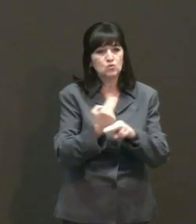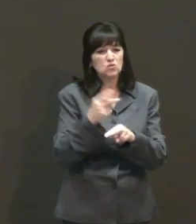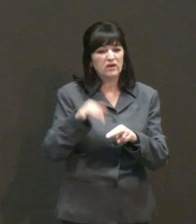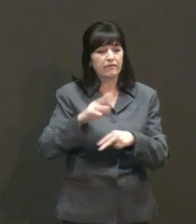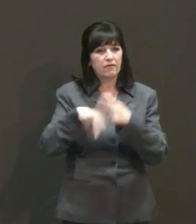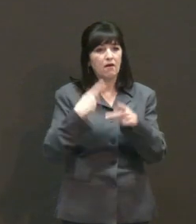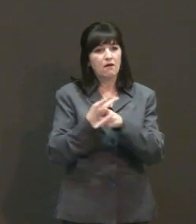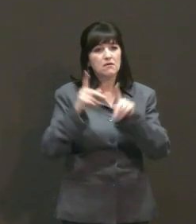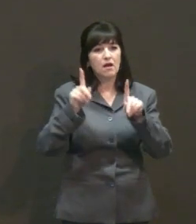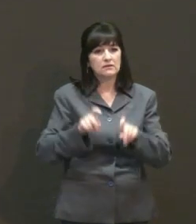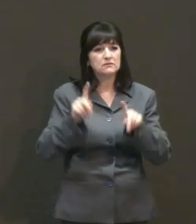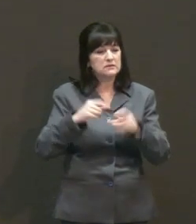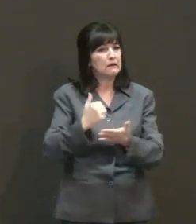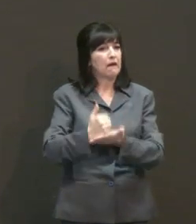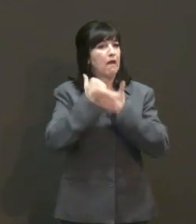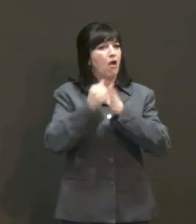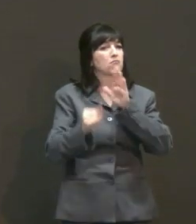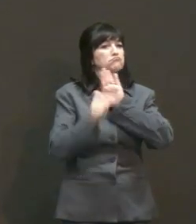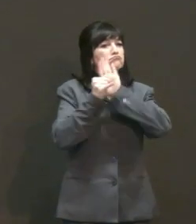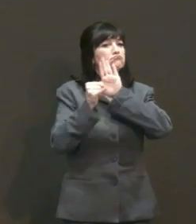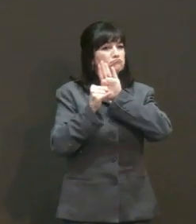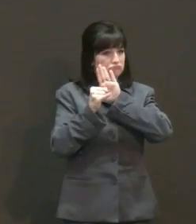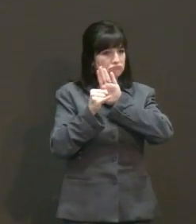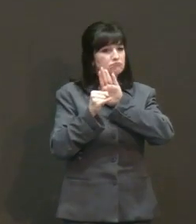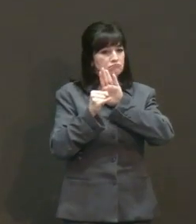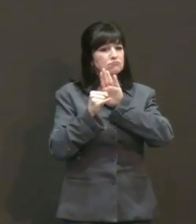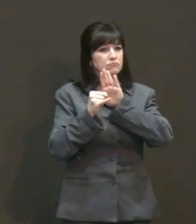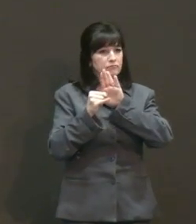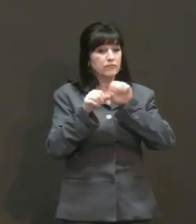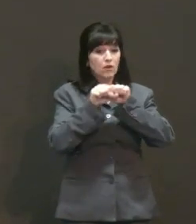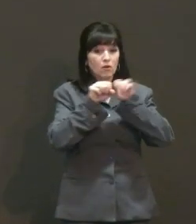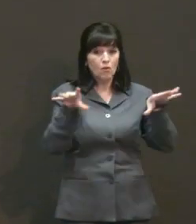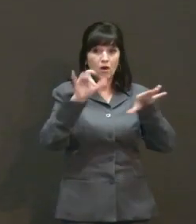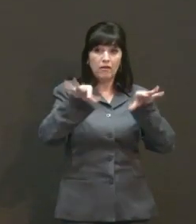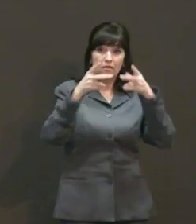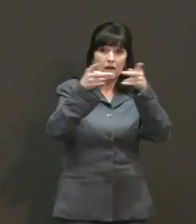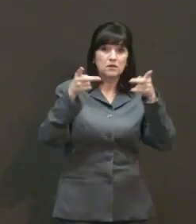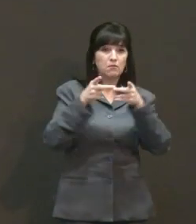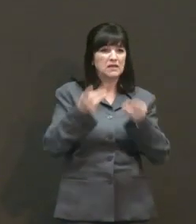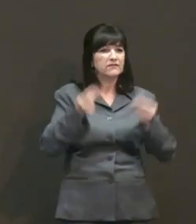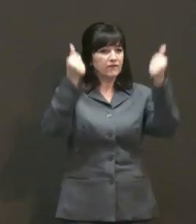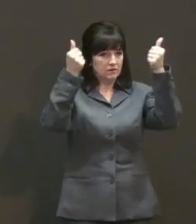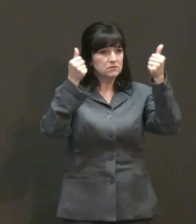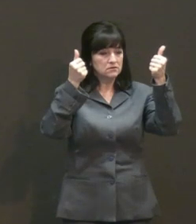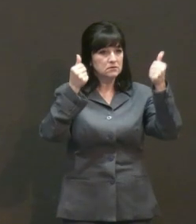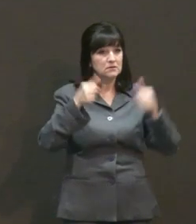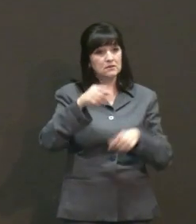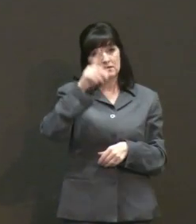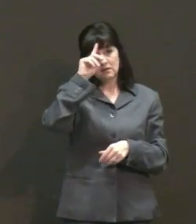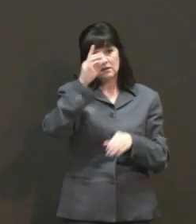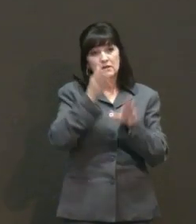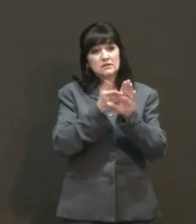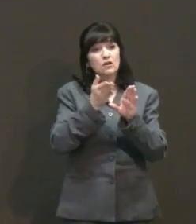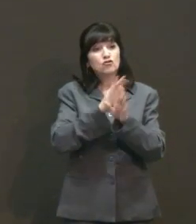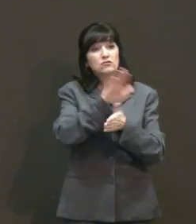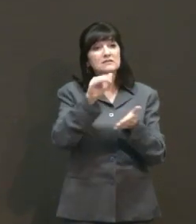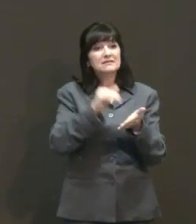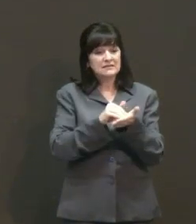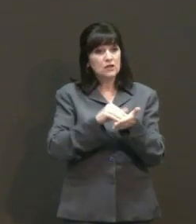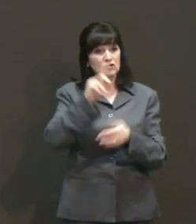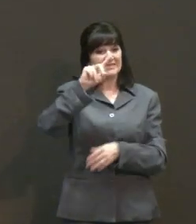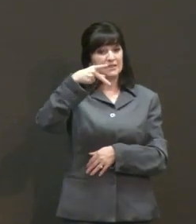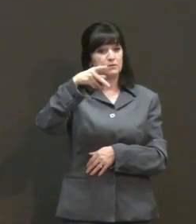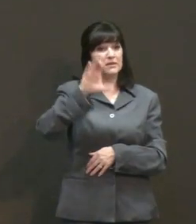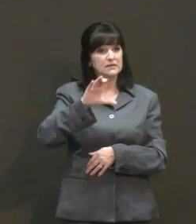kits can help us identify outbreaks in facilities. And DPC is the 7th care facility in Delaware